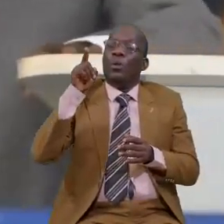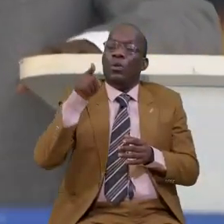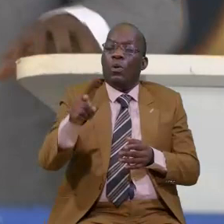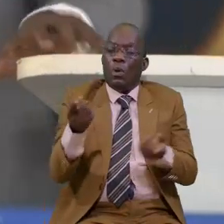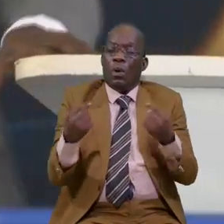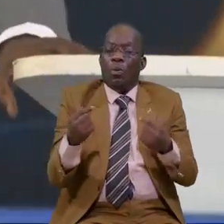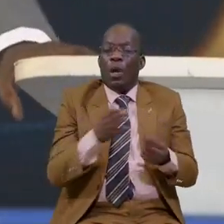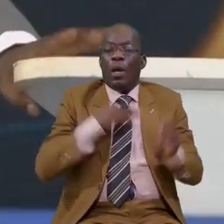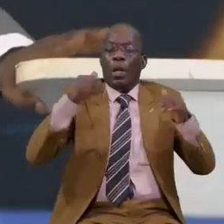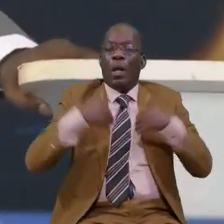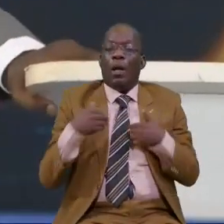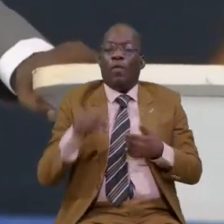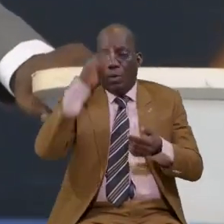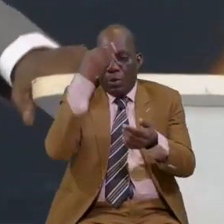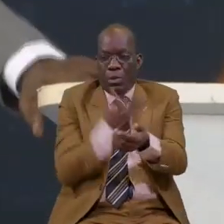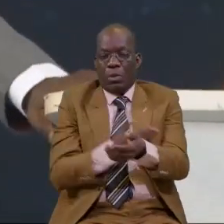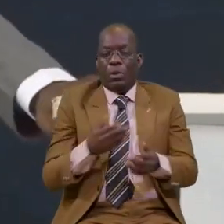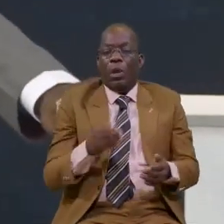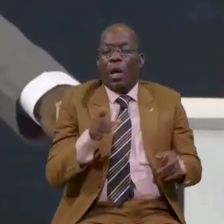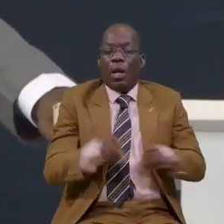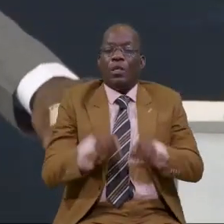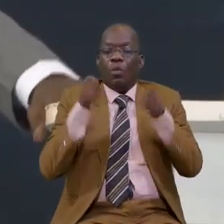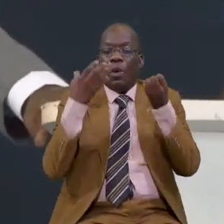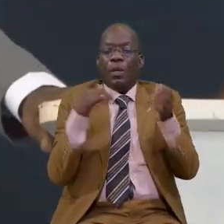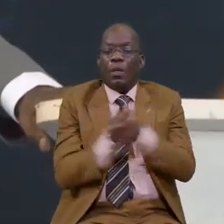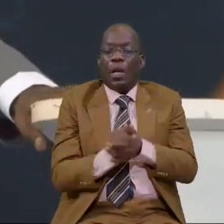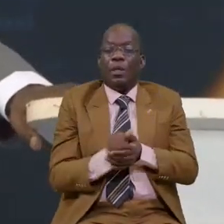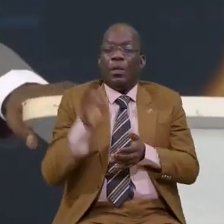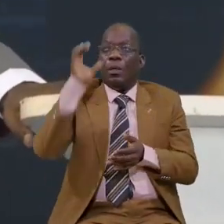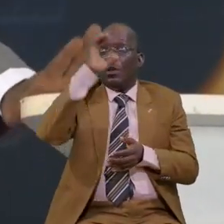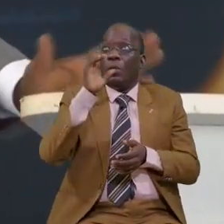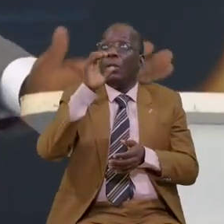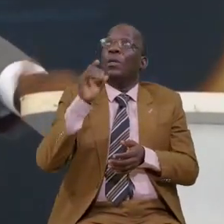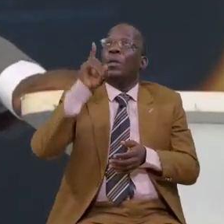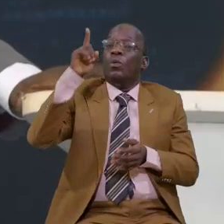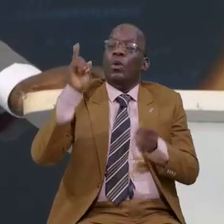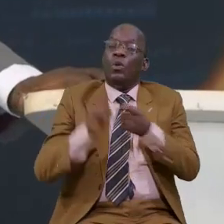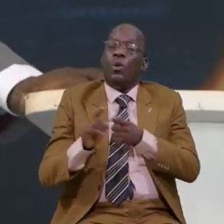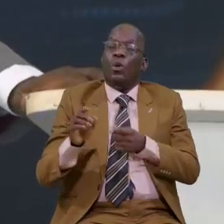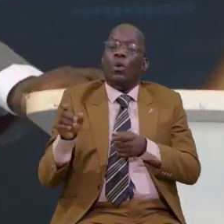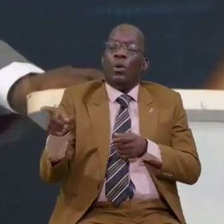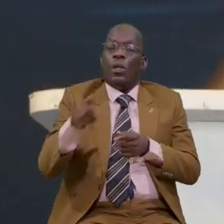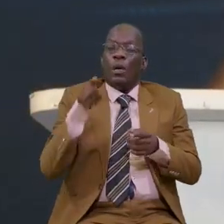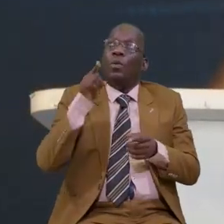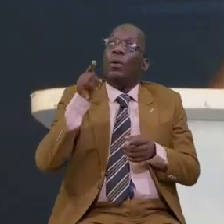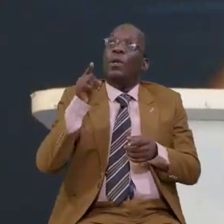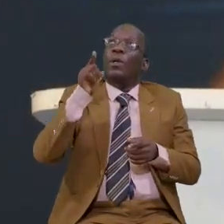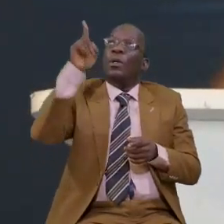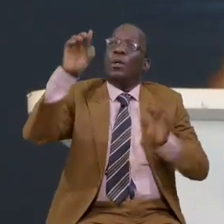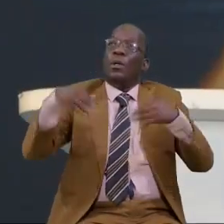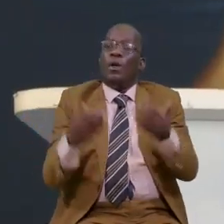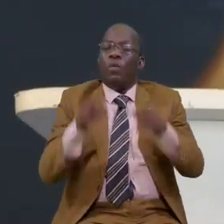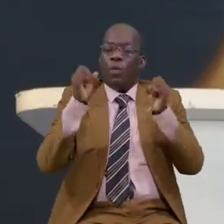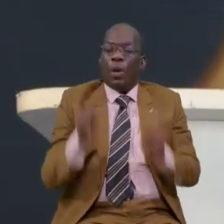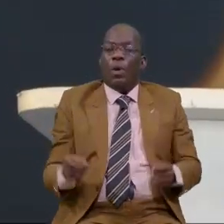As many as received him, to them he gave power to become the sons of God,